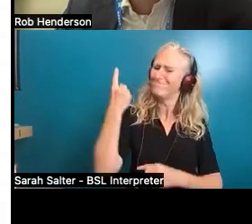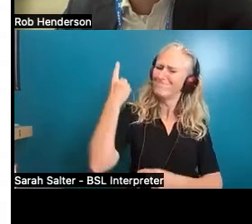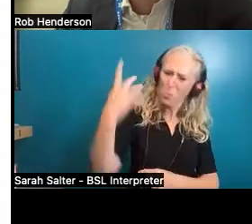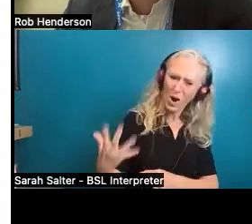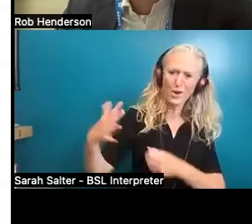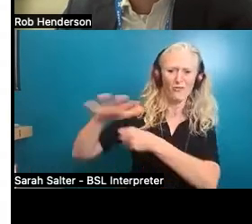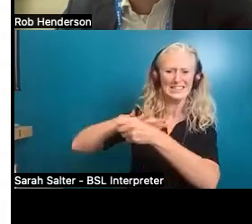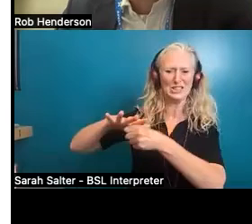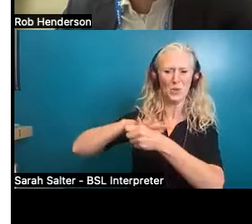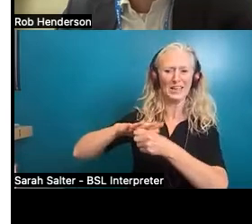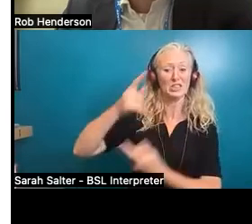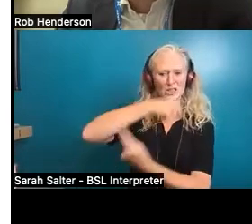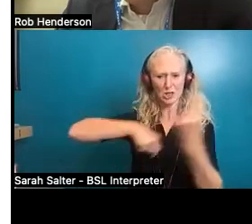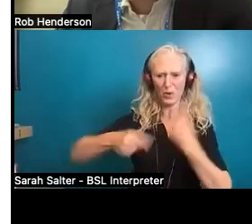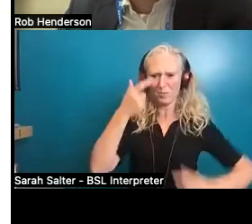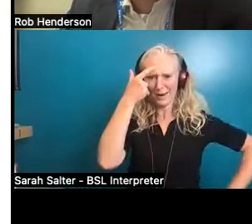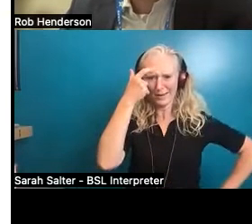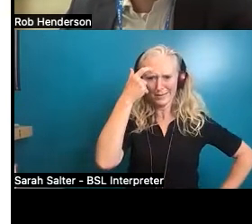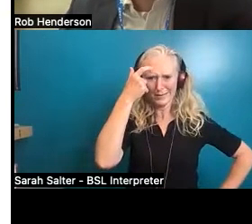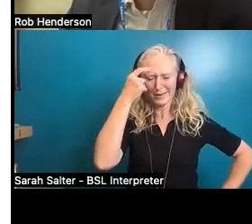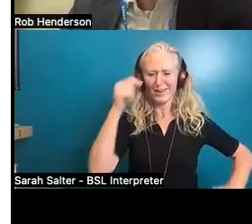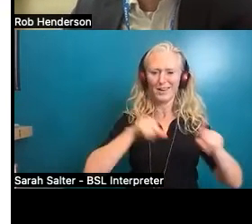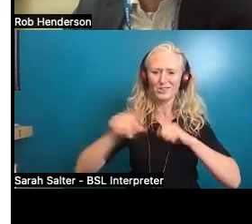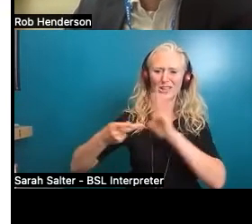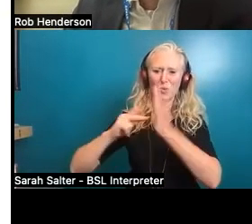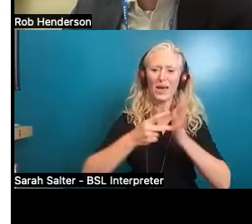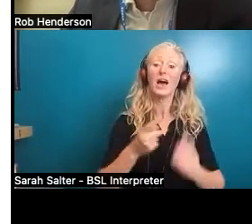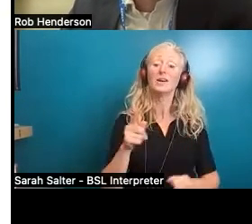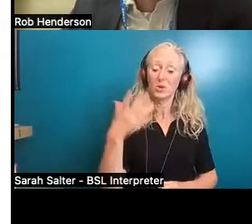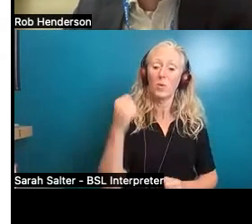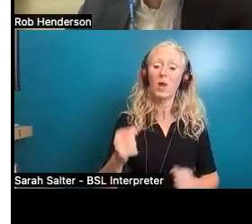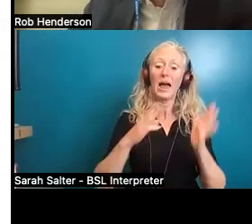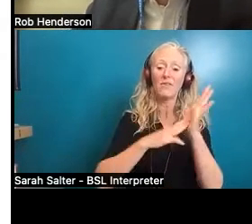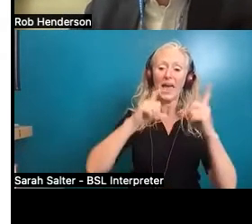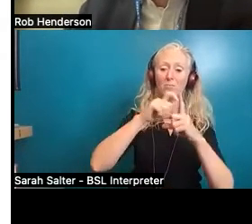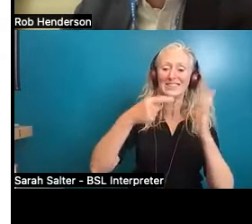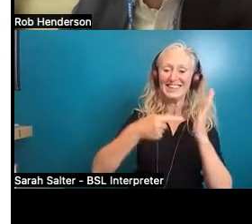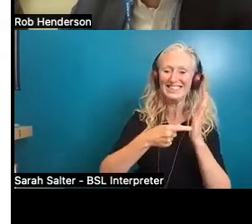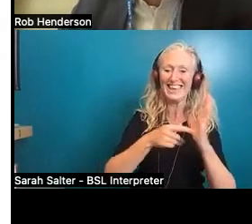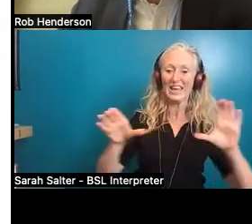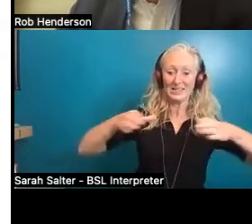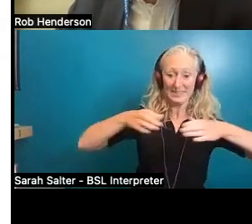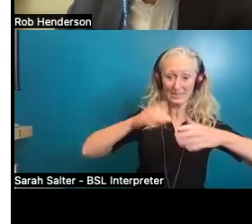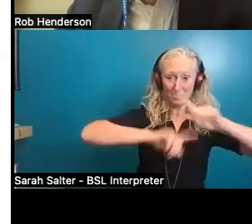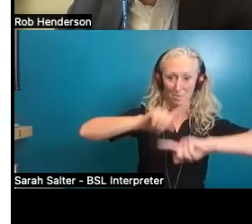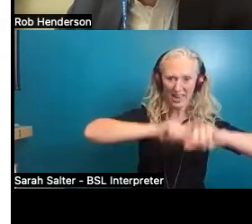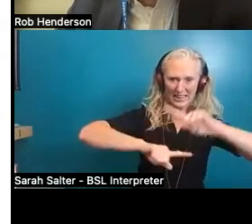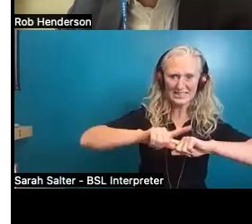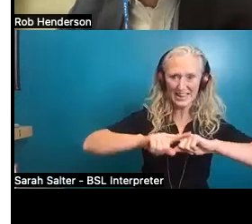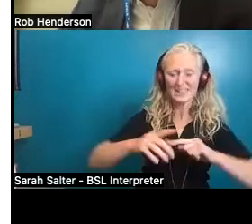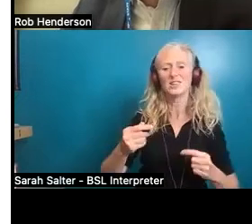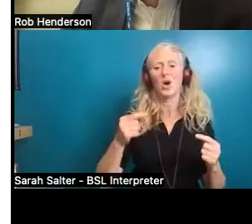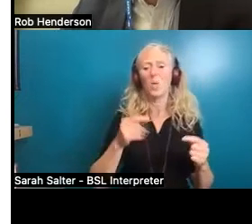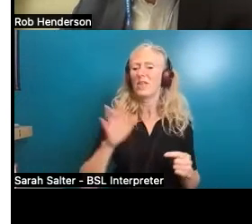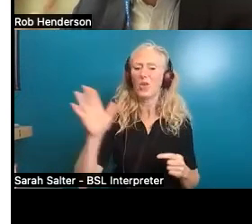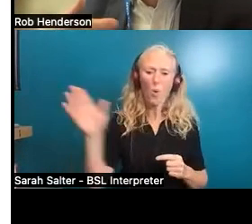bit. So we have multidisciplinary team meetings between the clinical geneticists, between the bioinformaticians in the